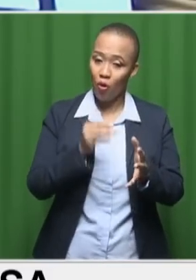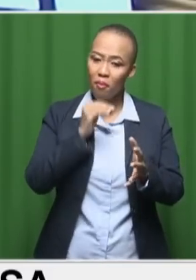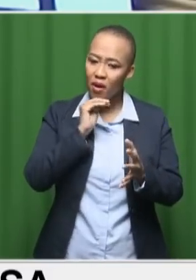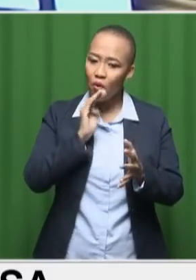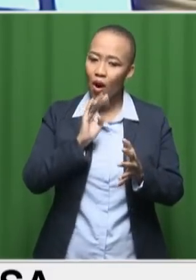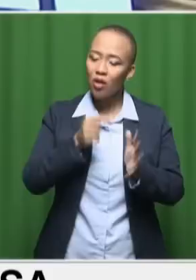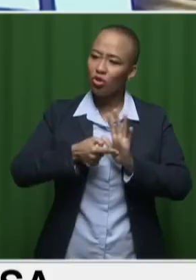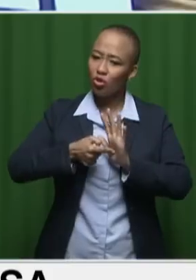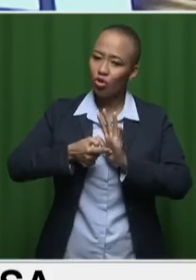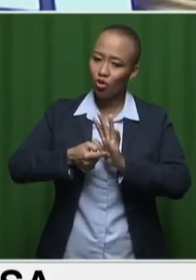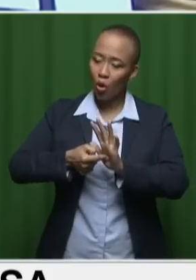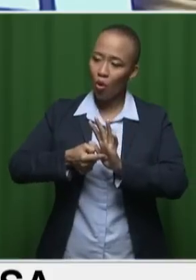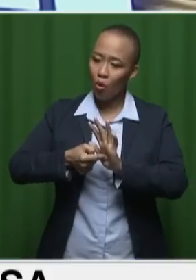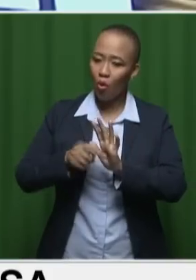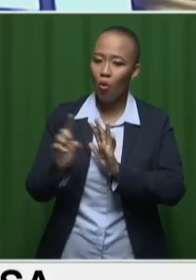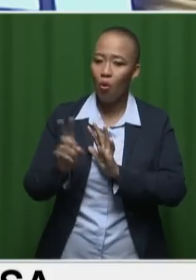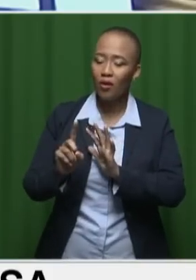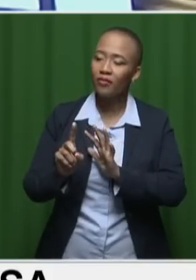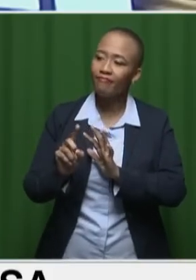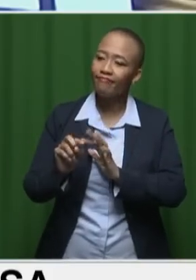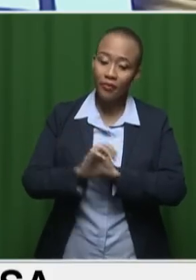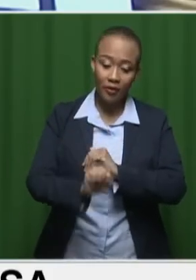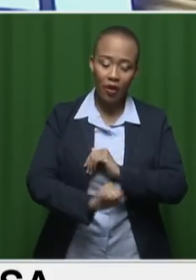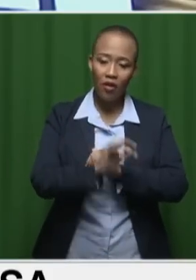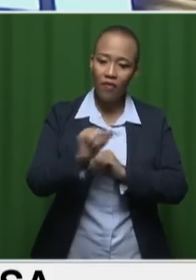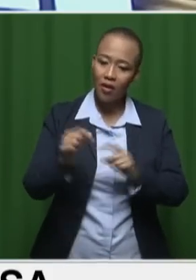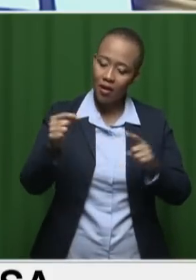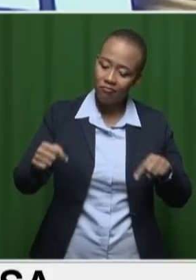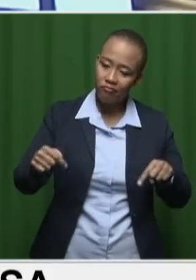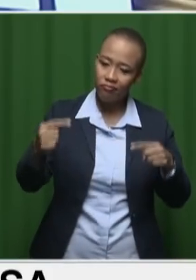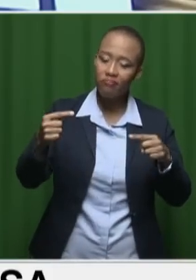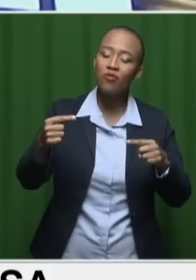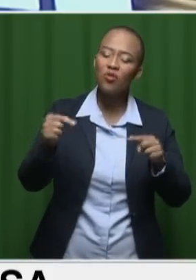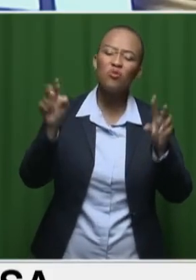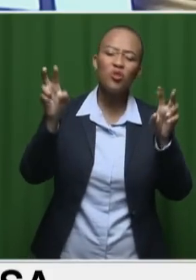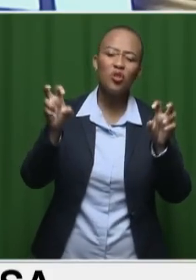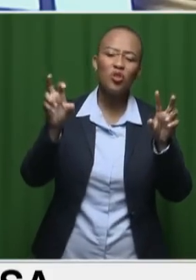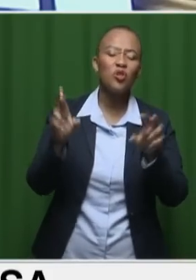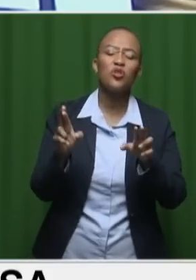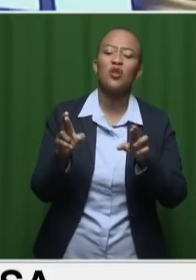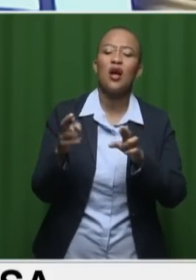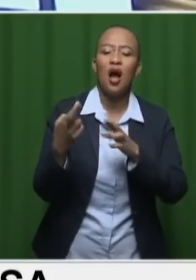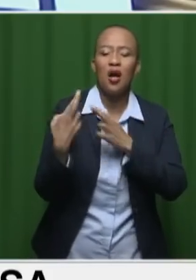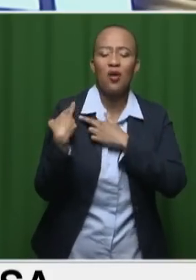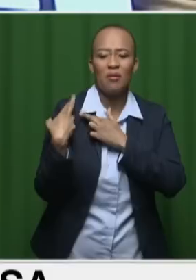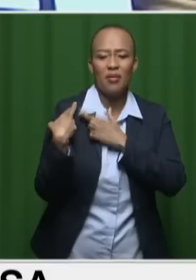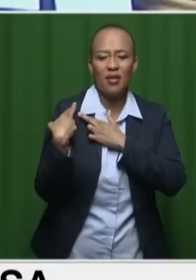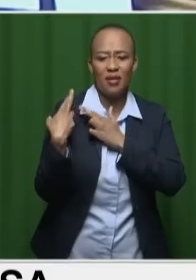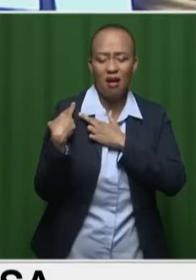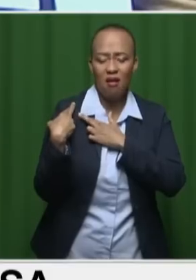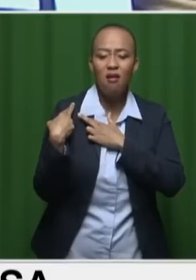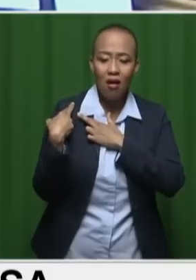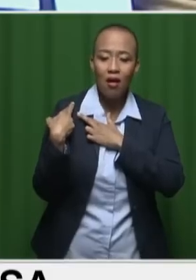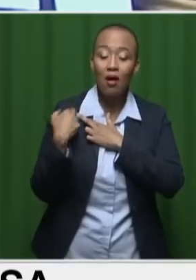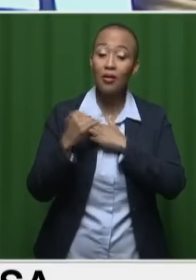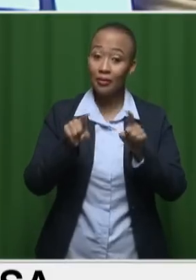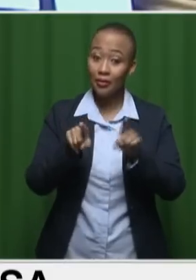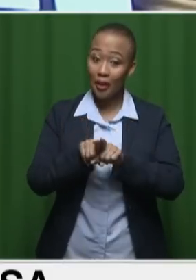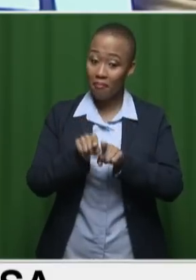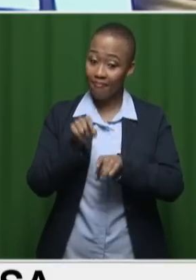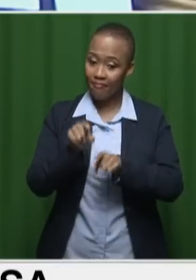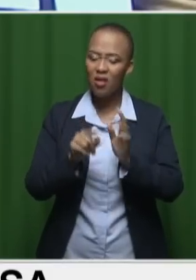be reviewing our status in terms of being a signatory to the statutes, or and what